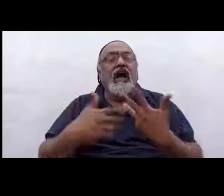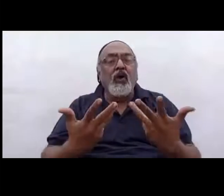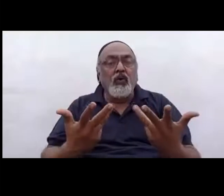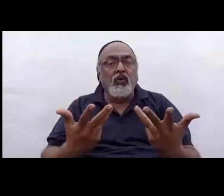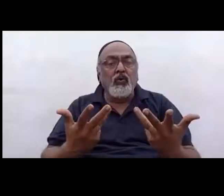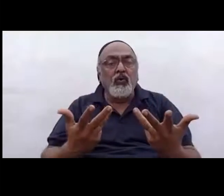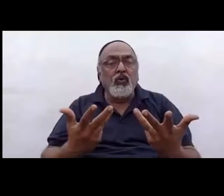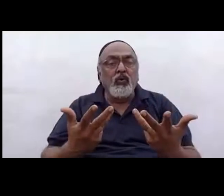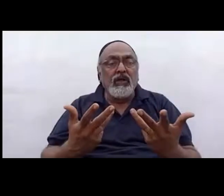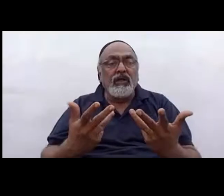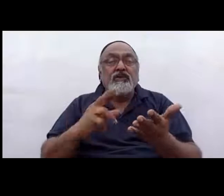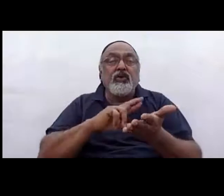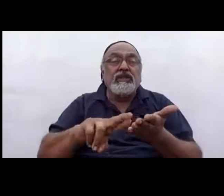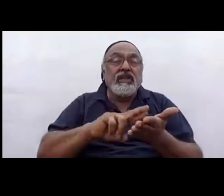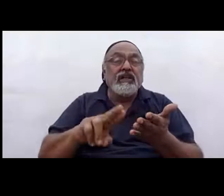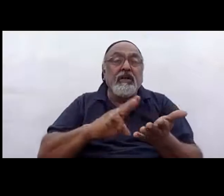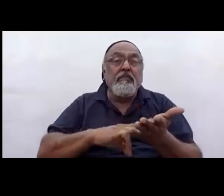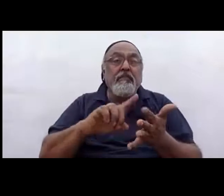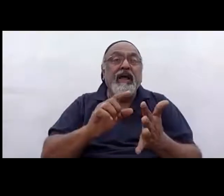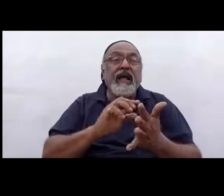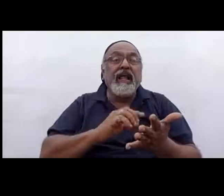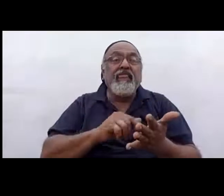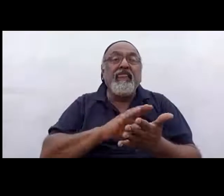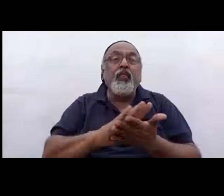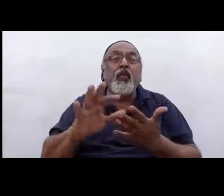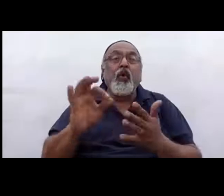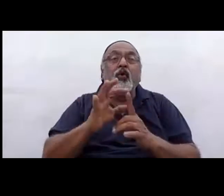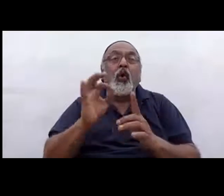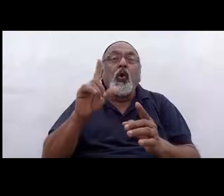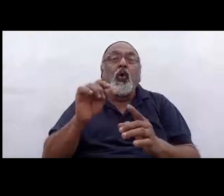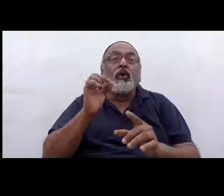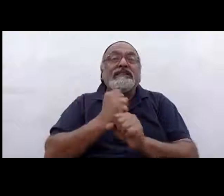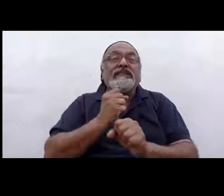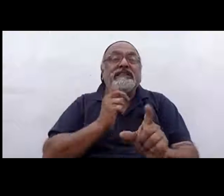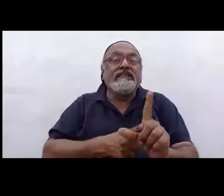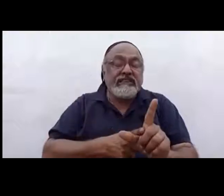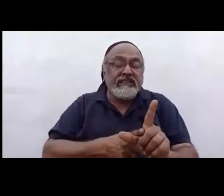the research methodologies, but here in an abstract, you're not supposed to